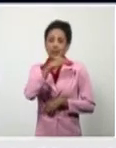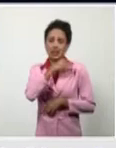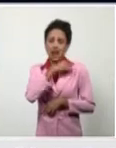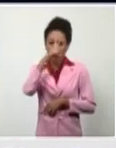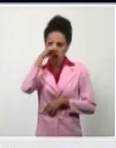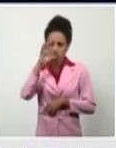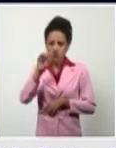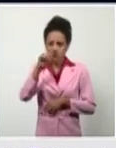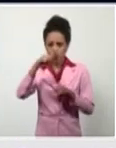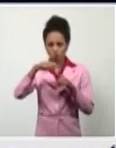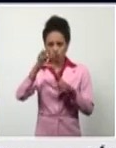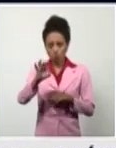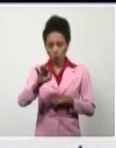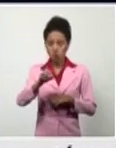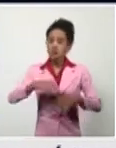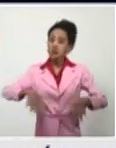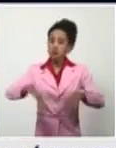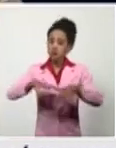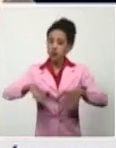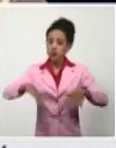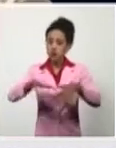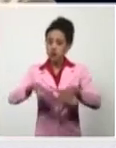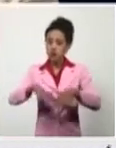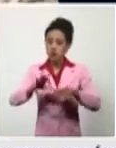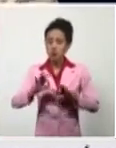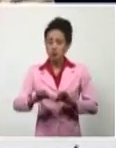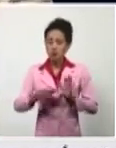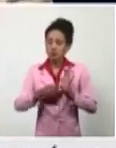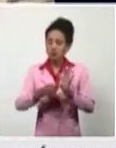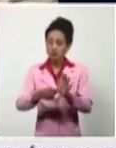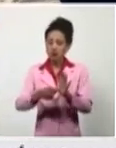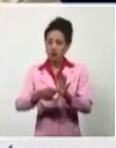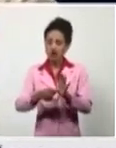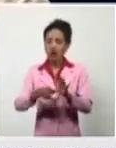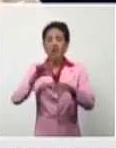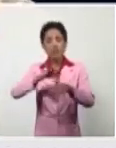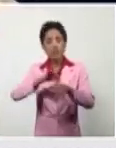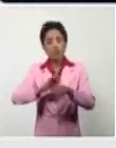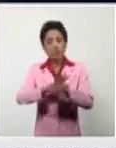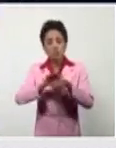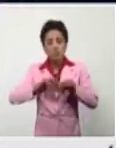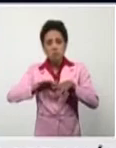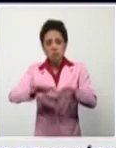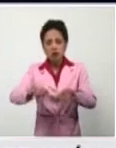is the situation we have in Cuba in terms of the pandemic.